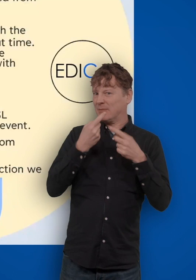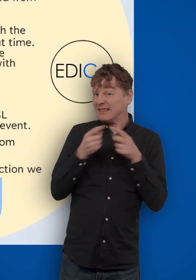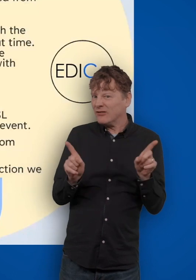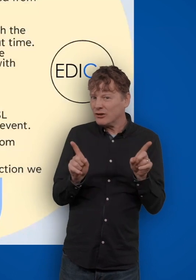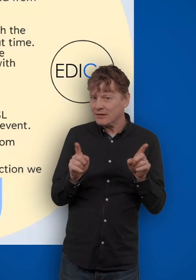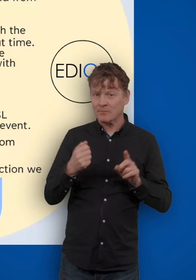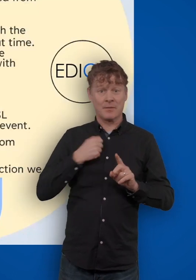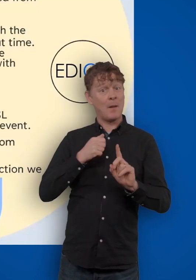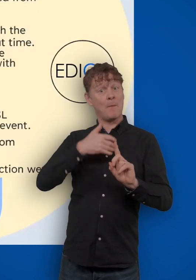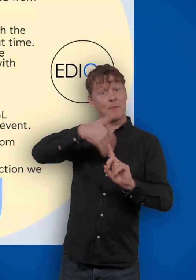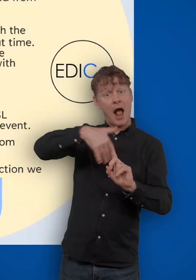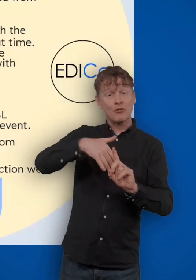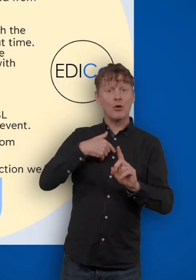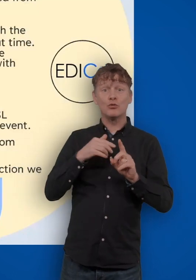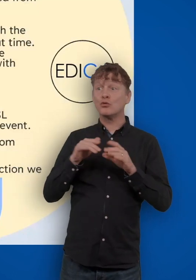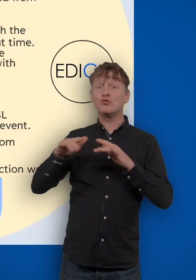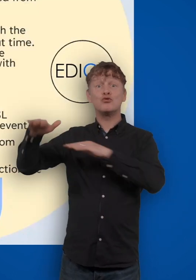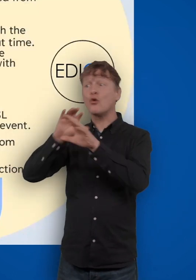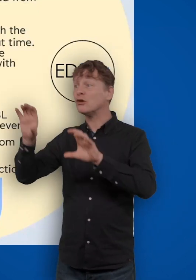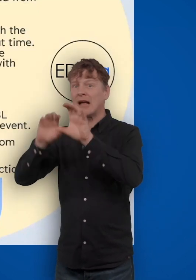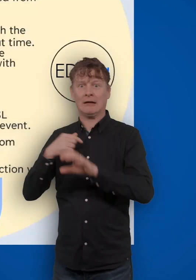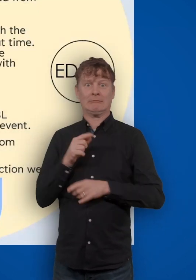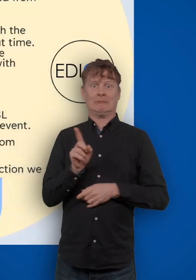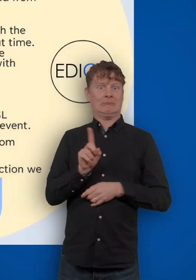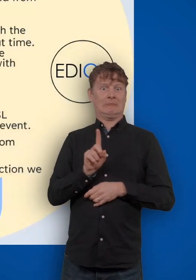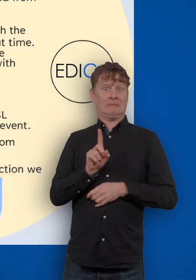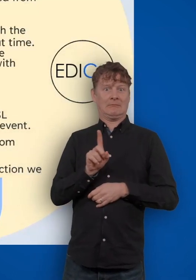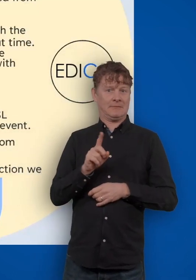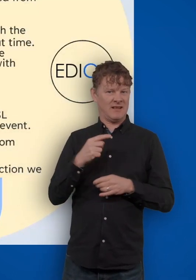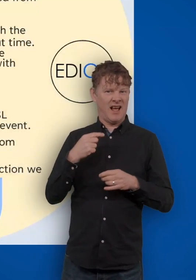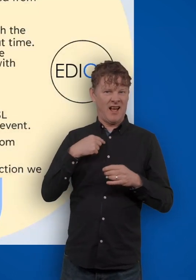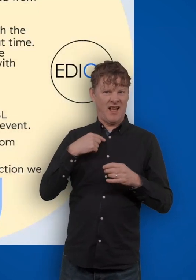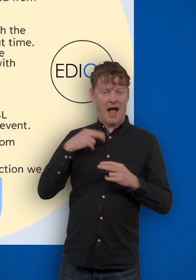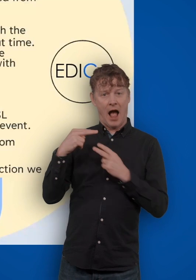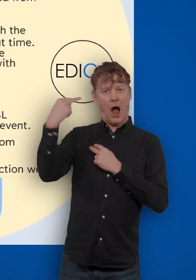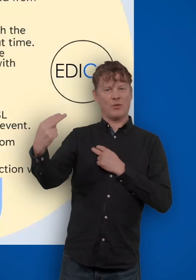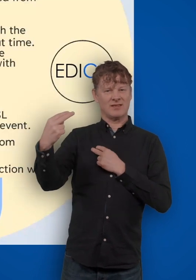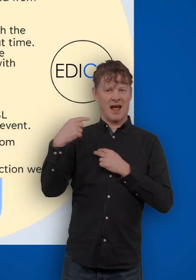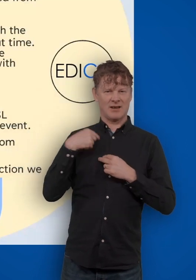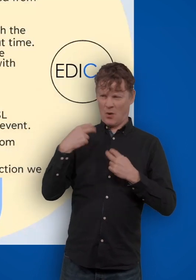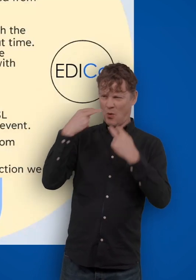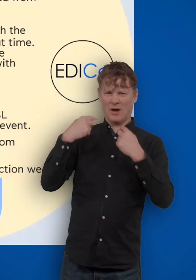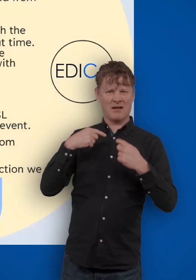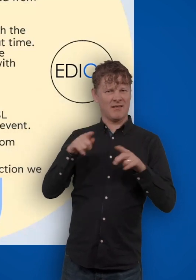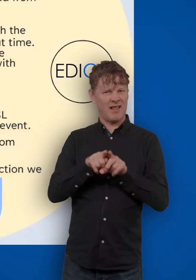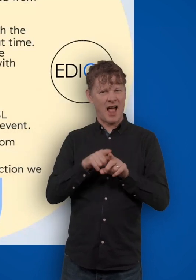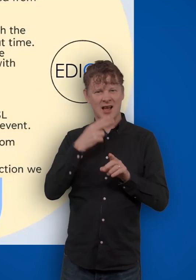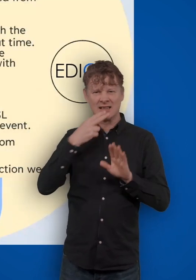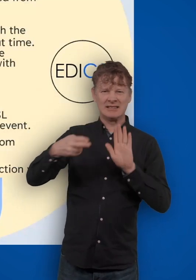that my background is not in social science. And on the outside, I tend to fit a lot of the stereotypes of people that don't